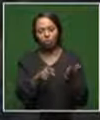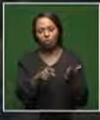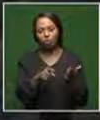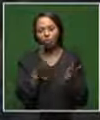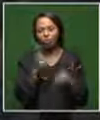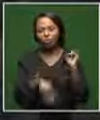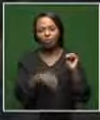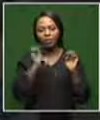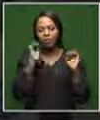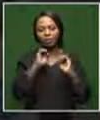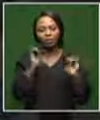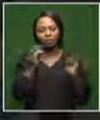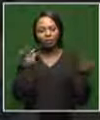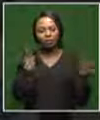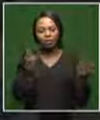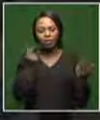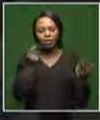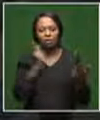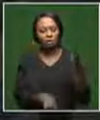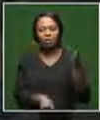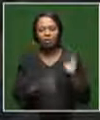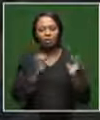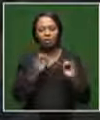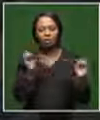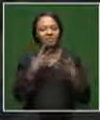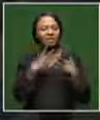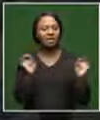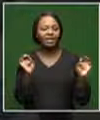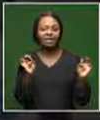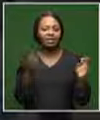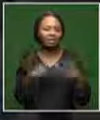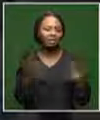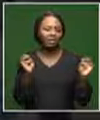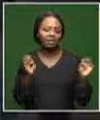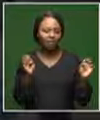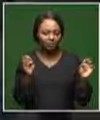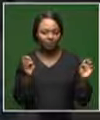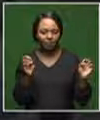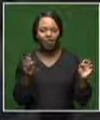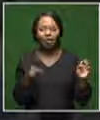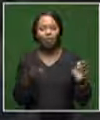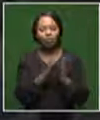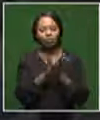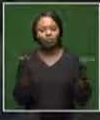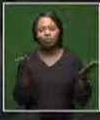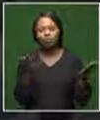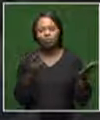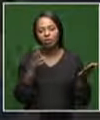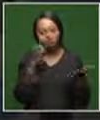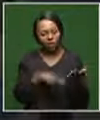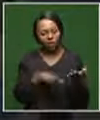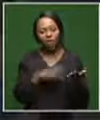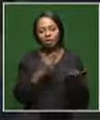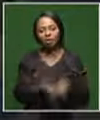It's free, and it's suitable for all ages. And there's also a book version of the crossword puzzle. You can find it on my